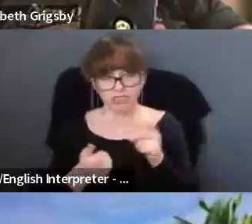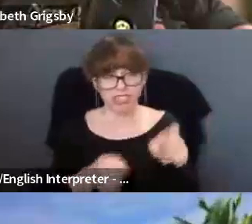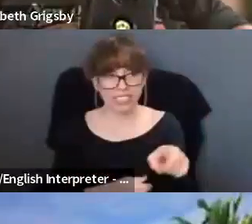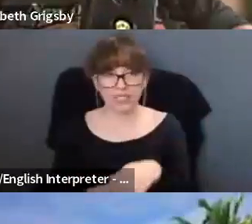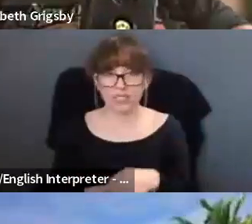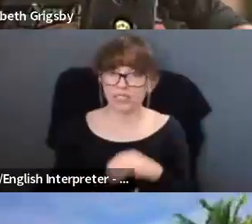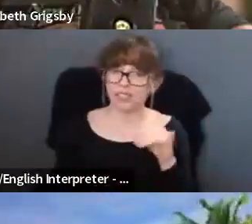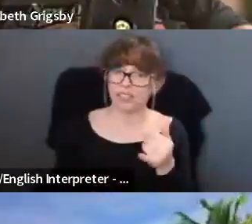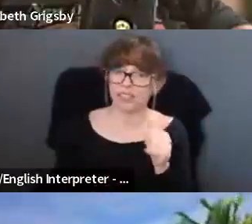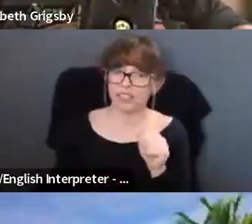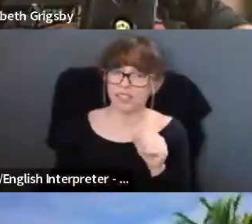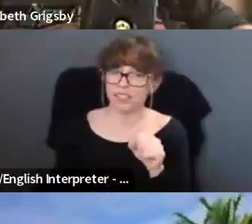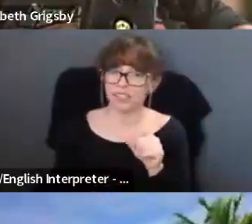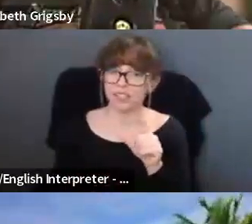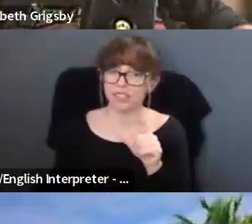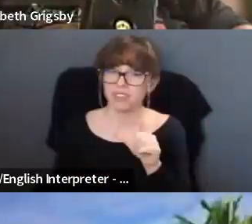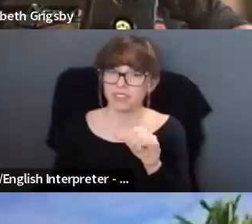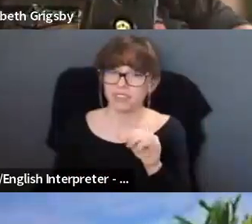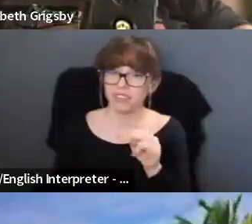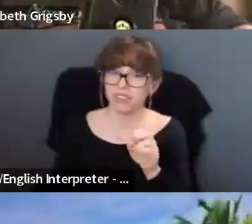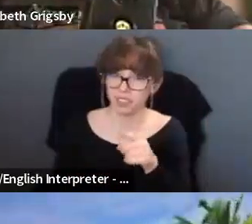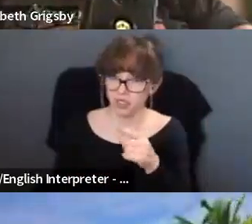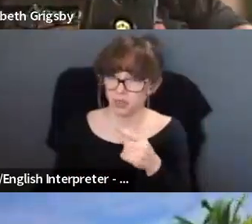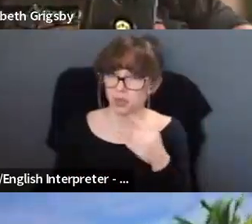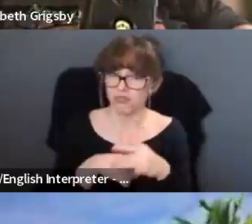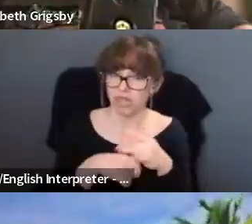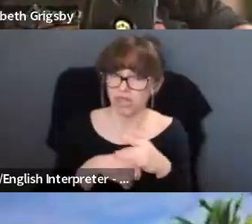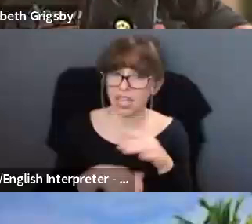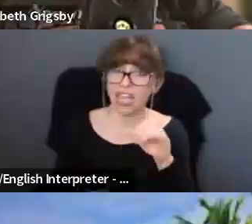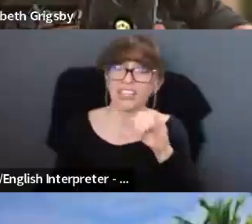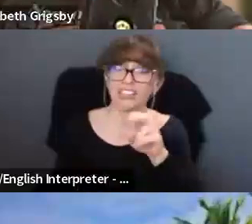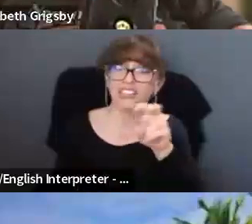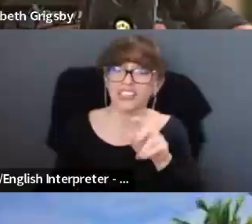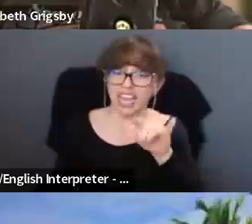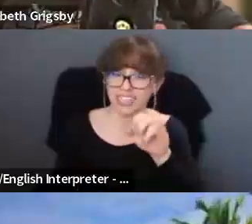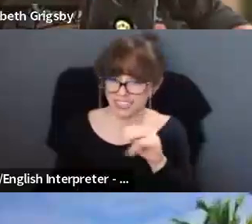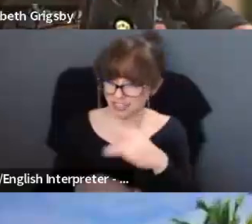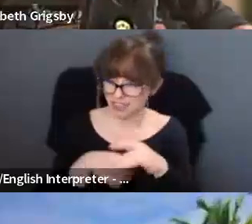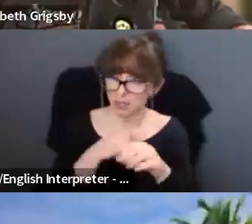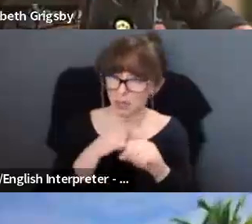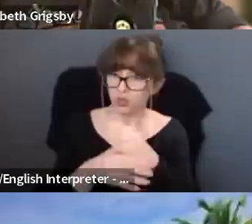Jaslyn, are you available to share real quickly your flyer? Yeah, I can share real quick.